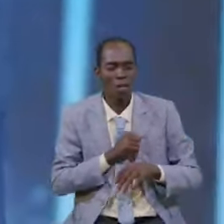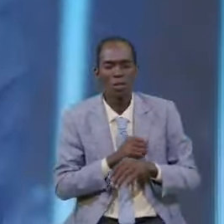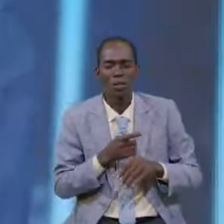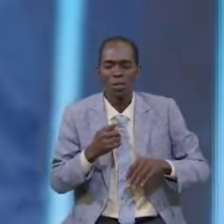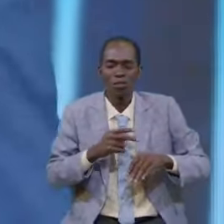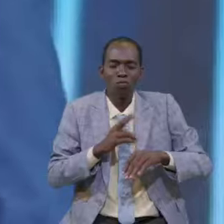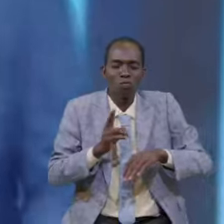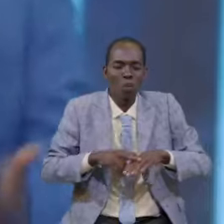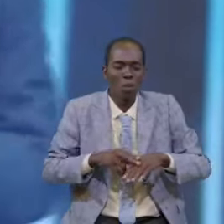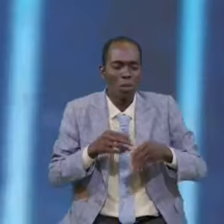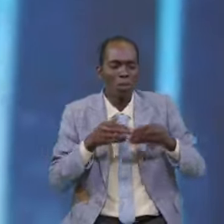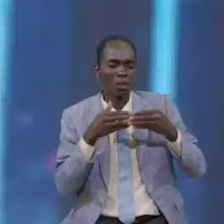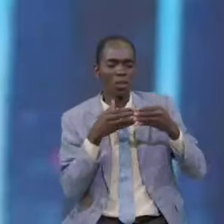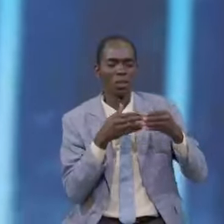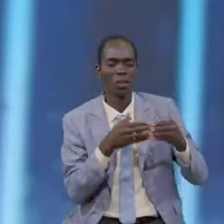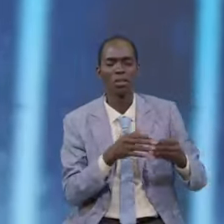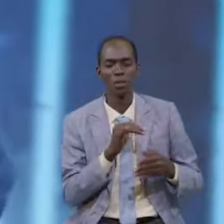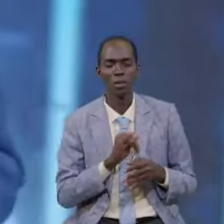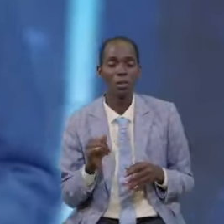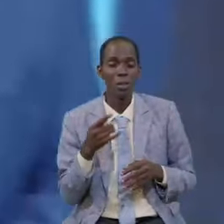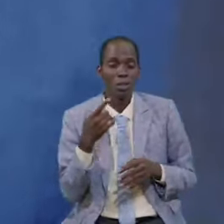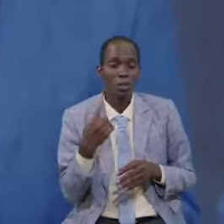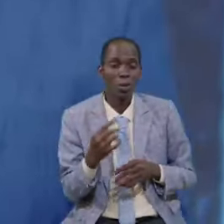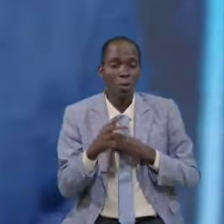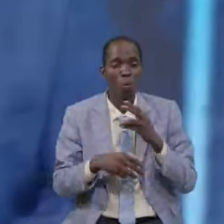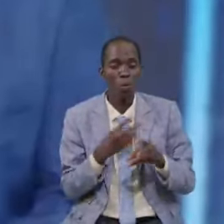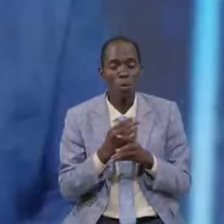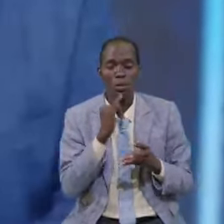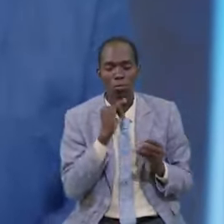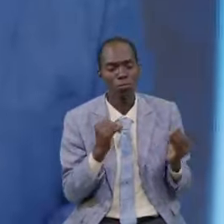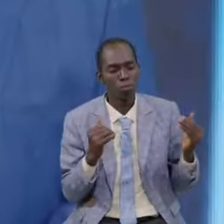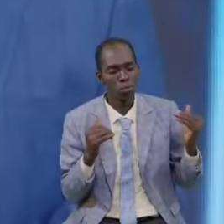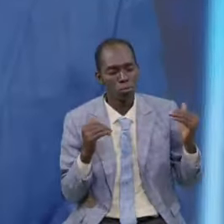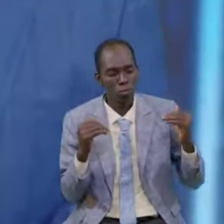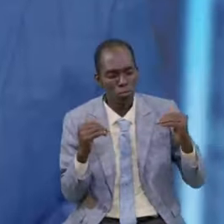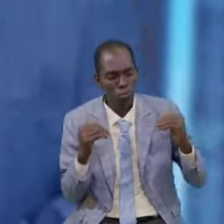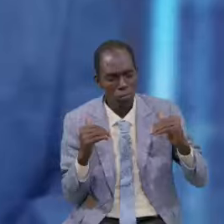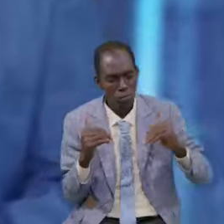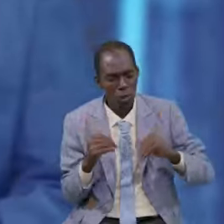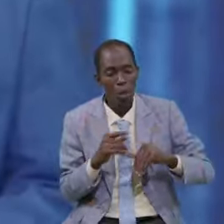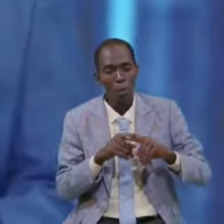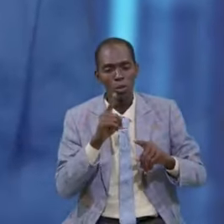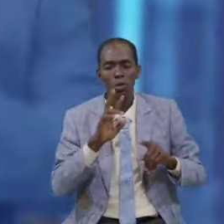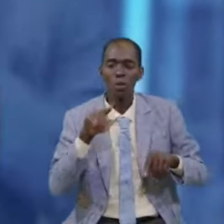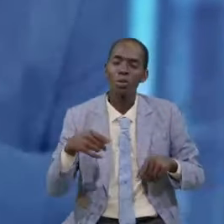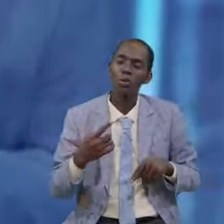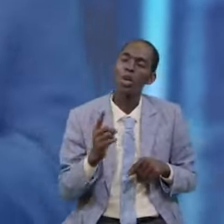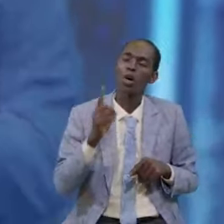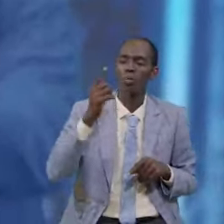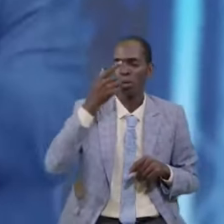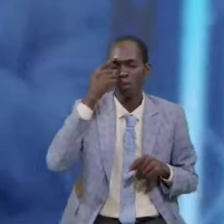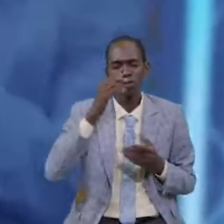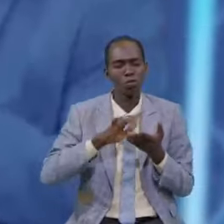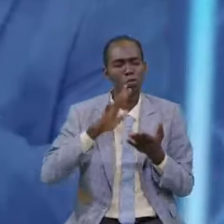down, down, and down, and you want to go up, because glory is not down, glory is up. Glory